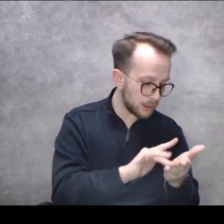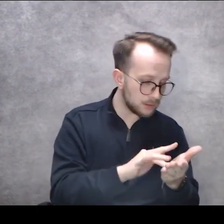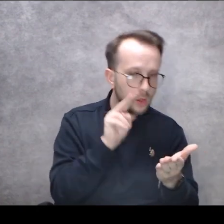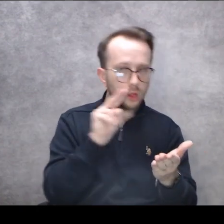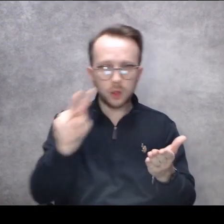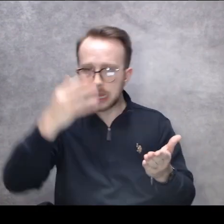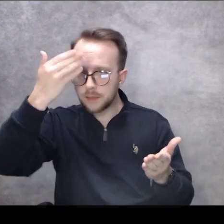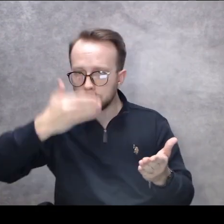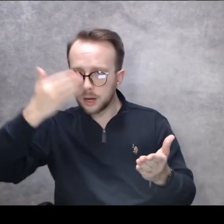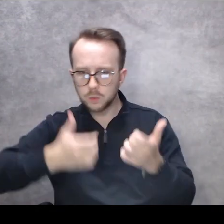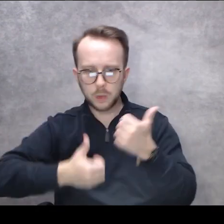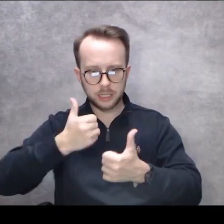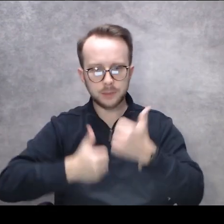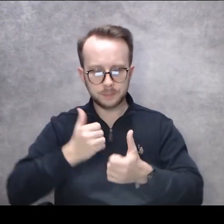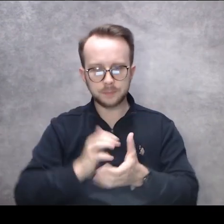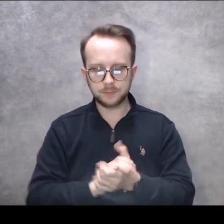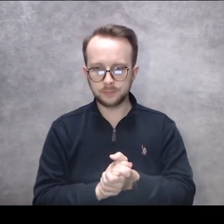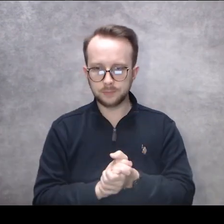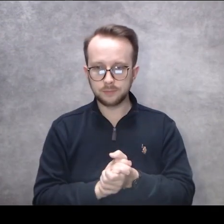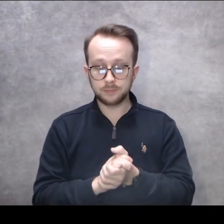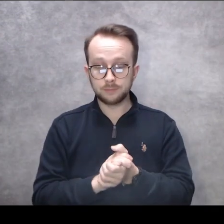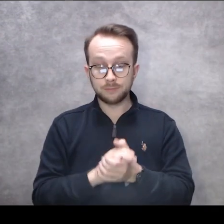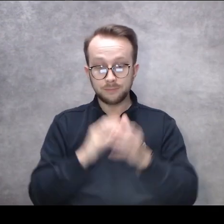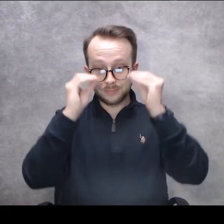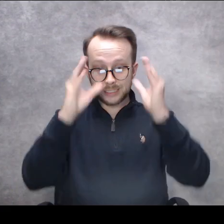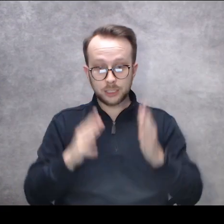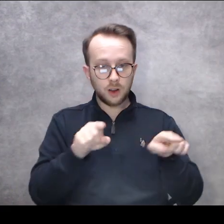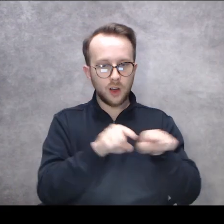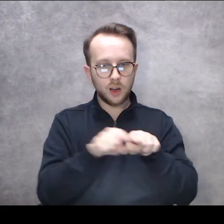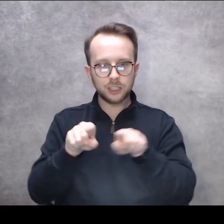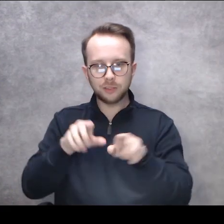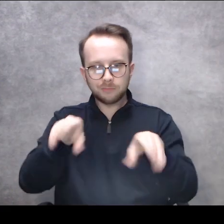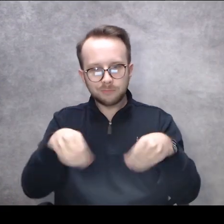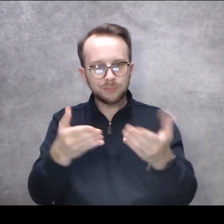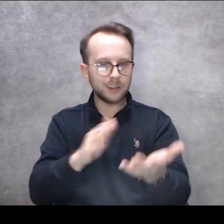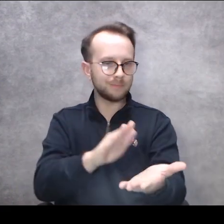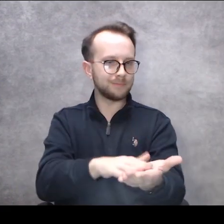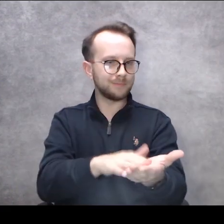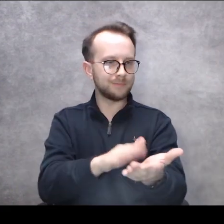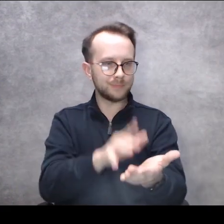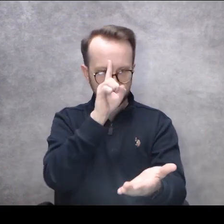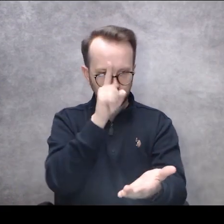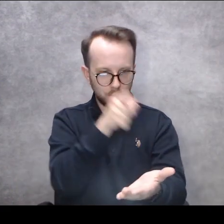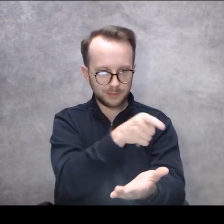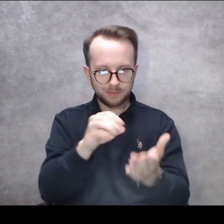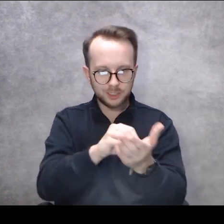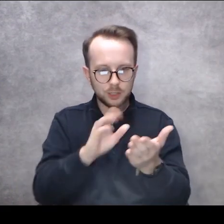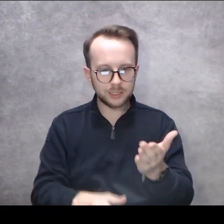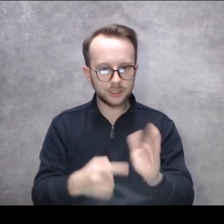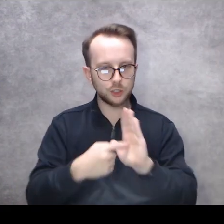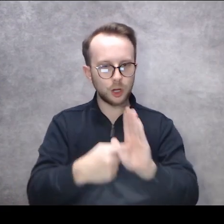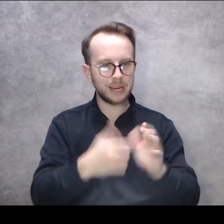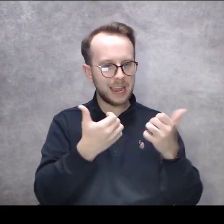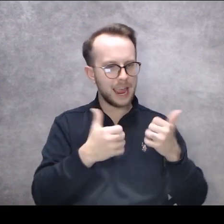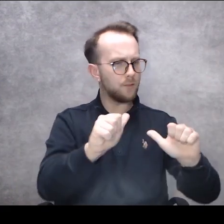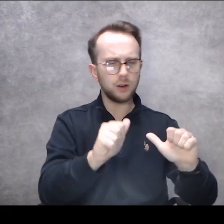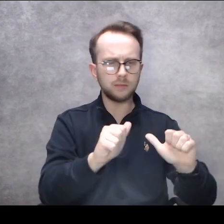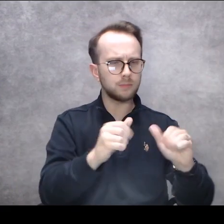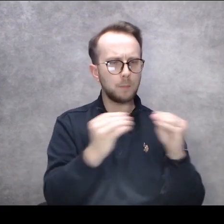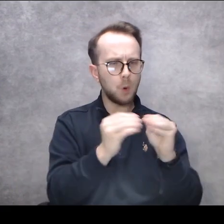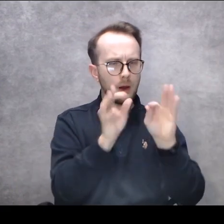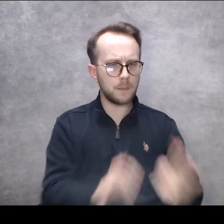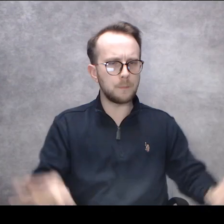visual. The teacher also praised the students several times, showing that the effort is more important than the